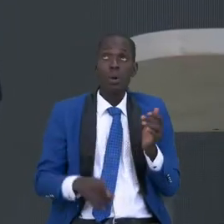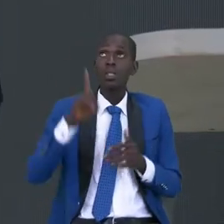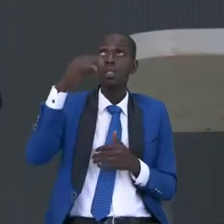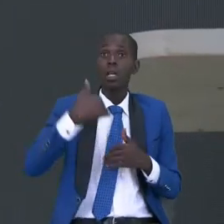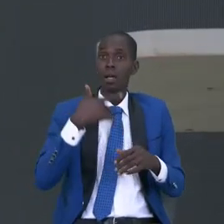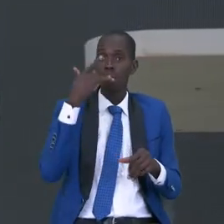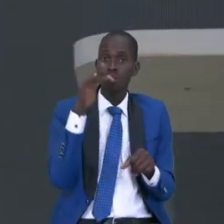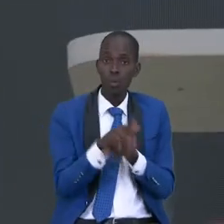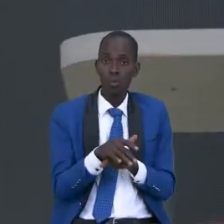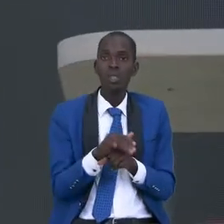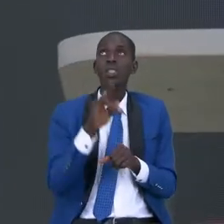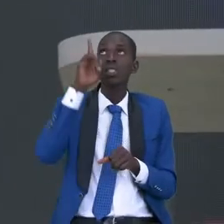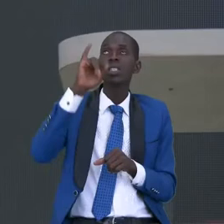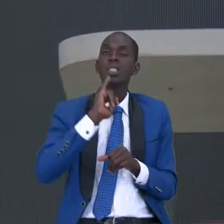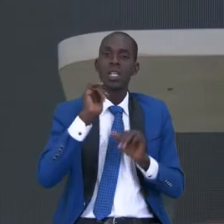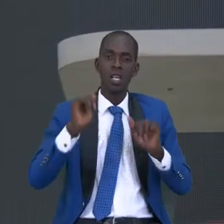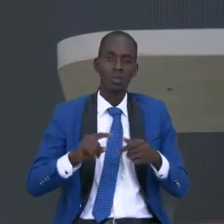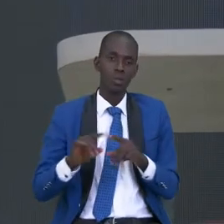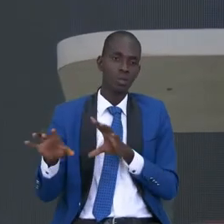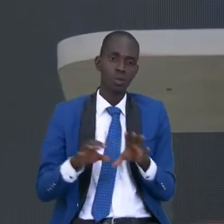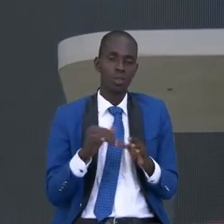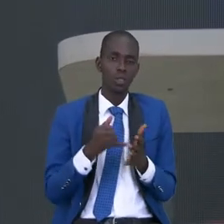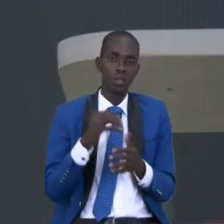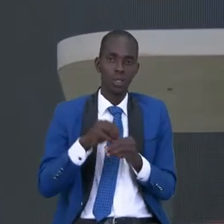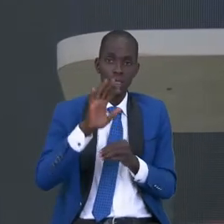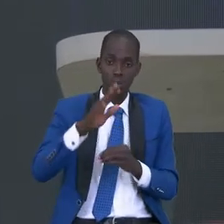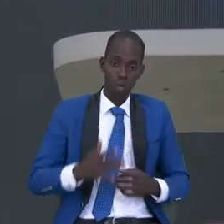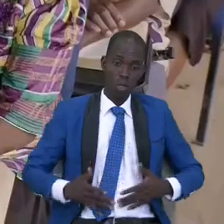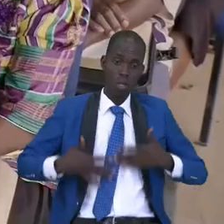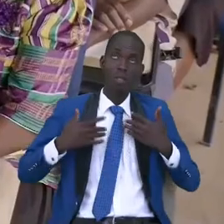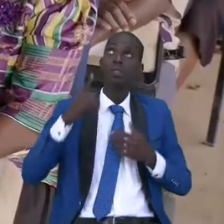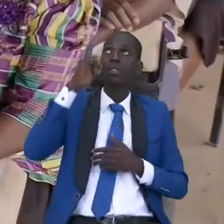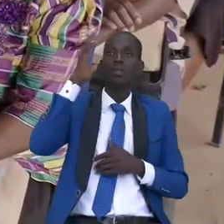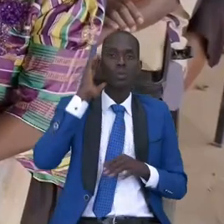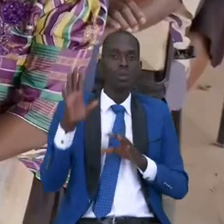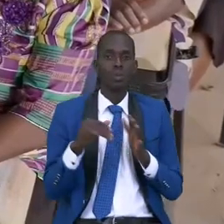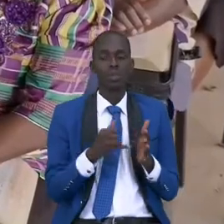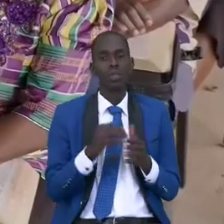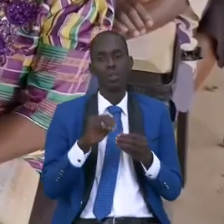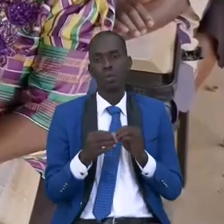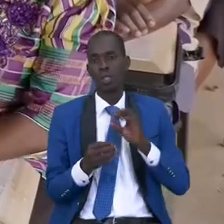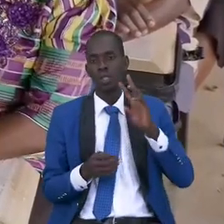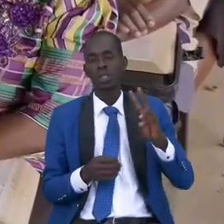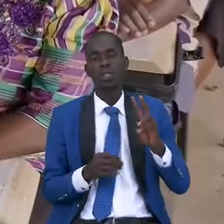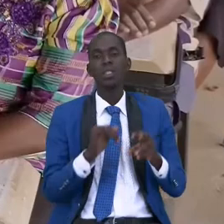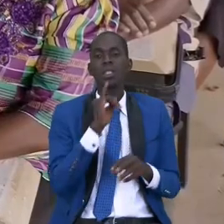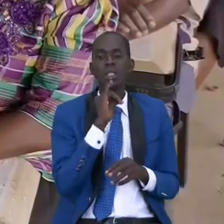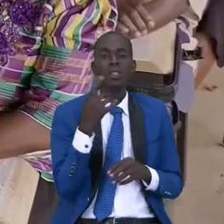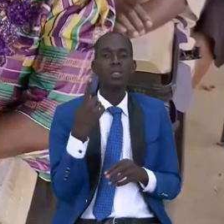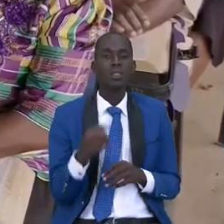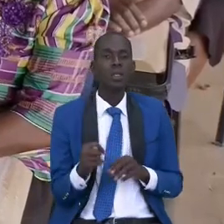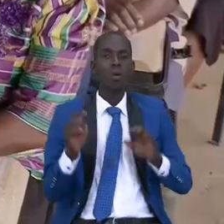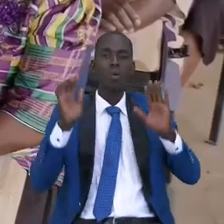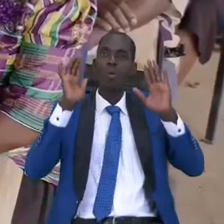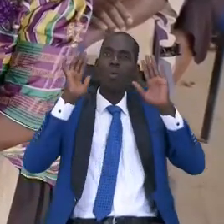promised is able to do. In your life, he will do it. Number six is the